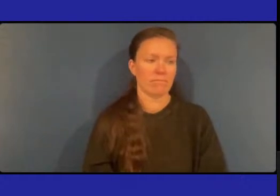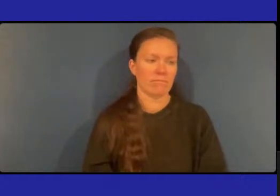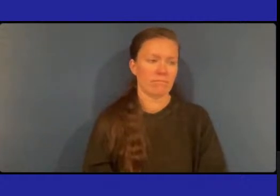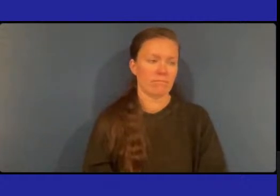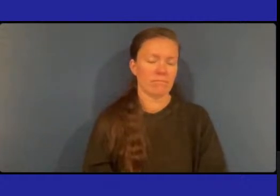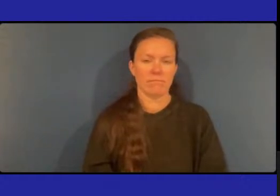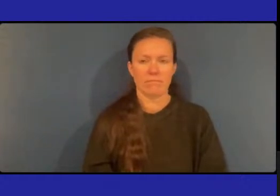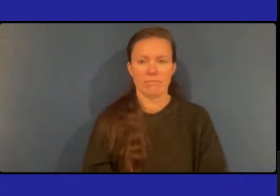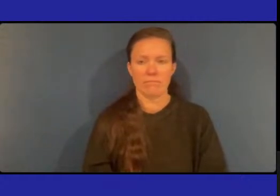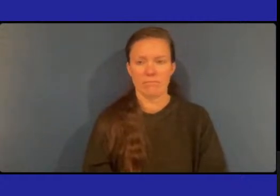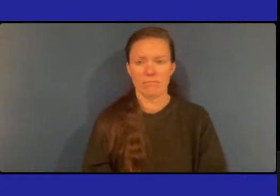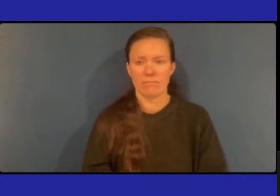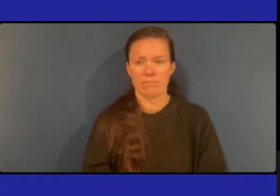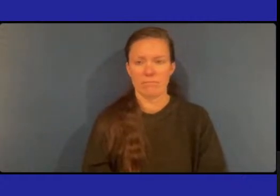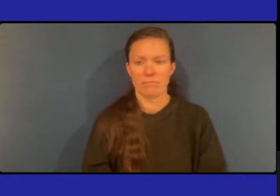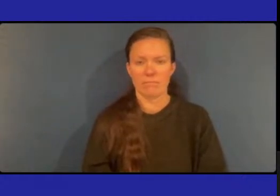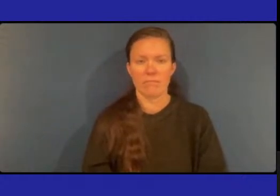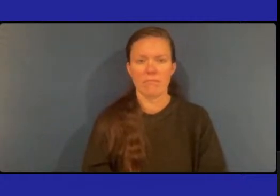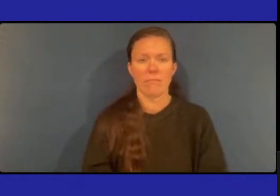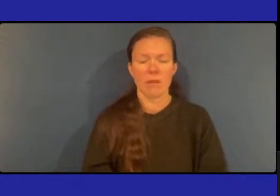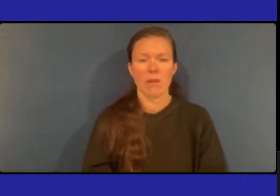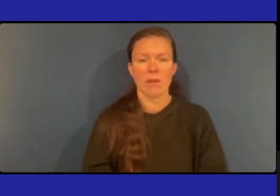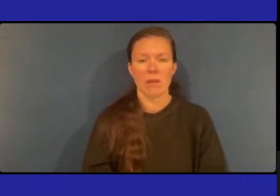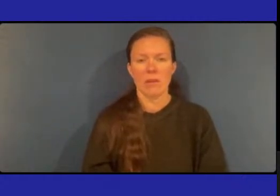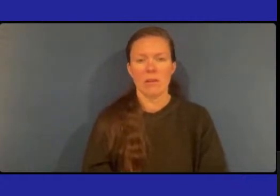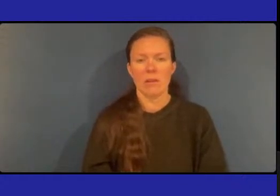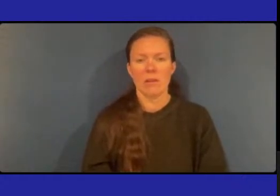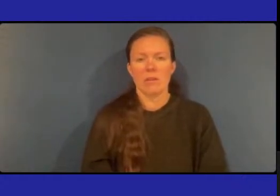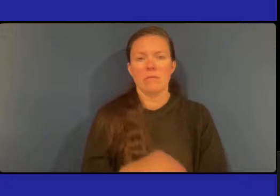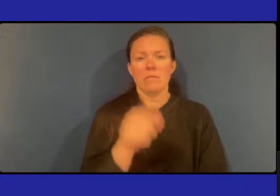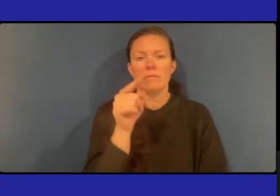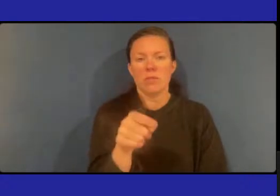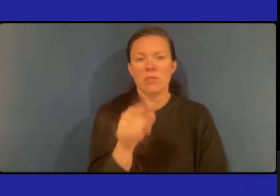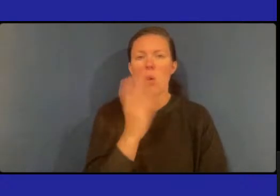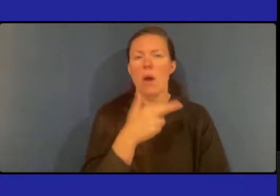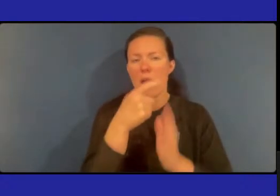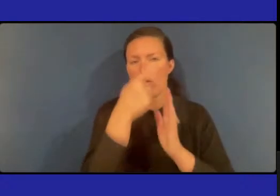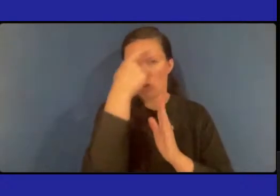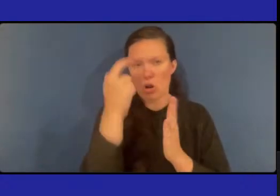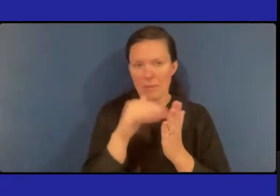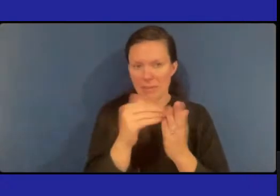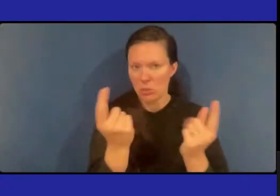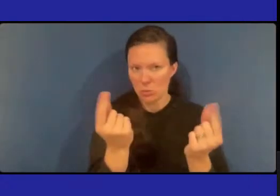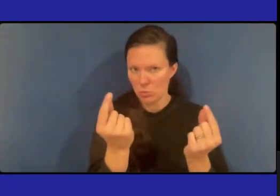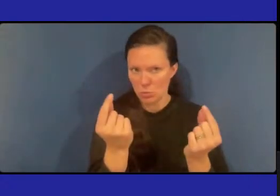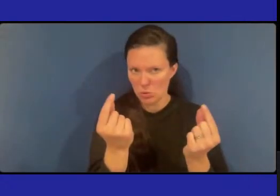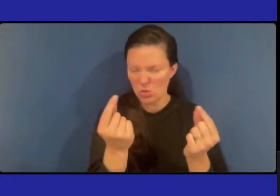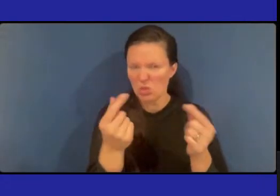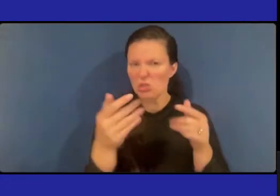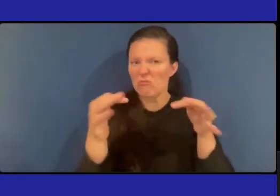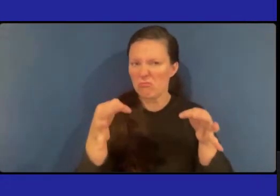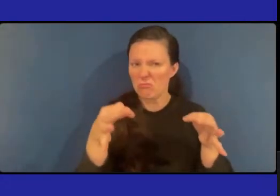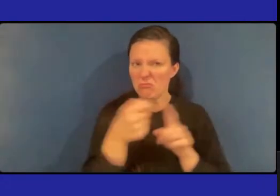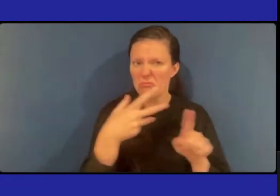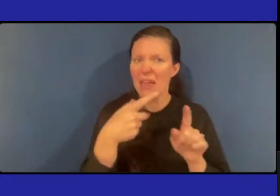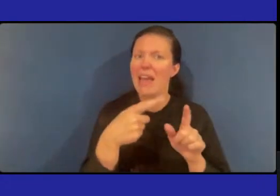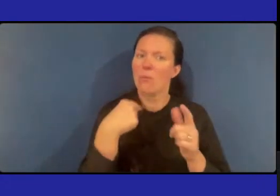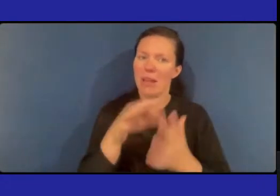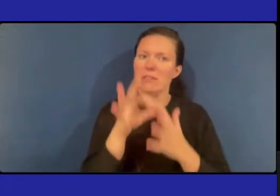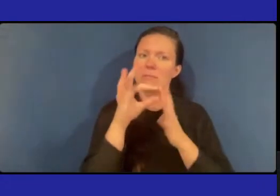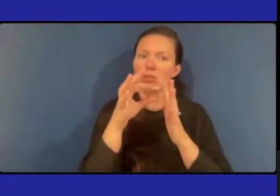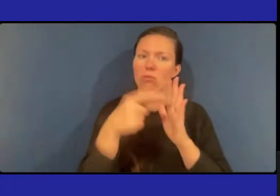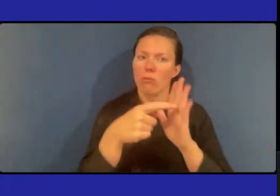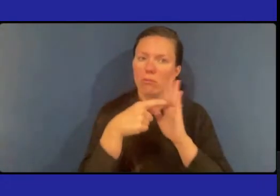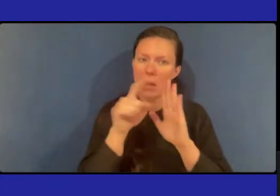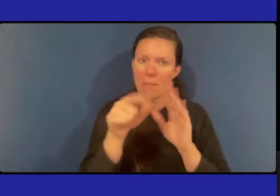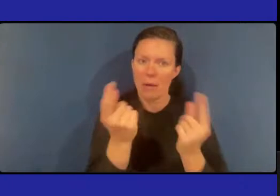So just very quickly, a little bit about what our trauma centers do and the special things that they're required to do because we are verified